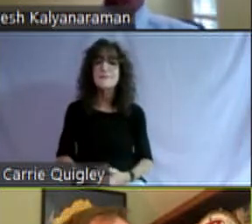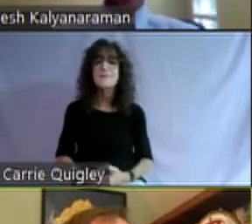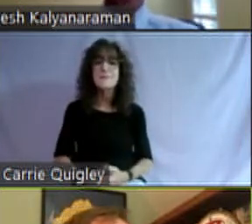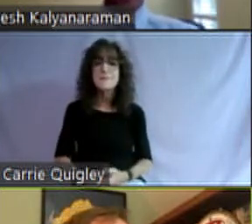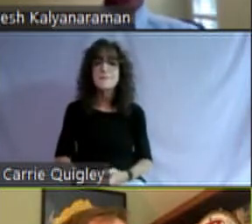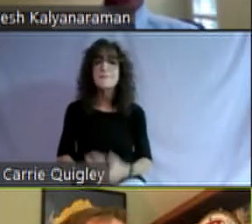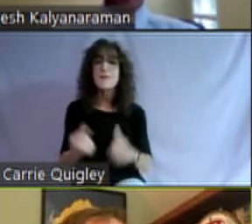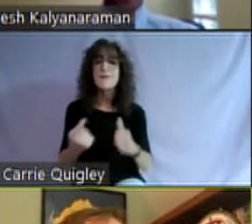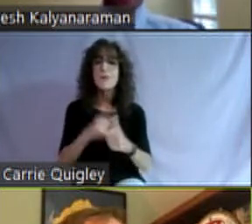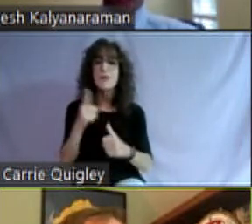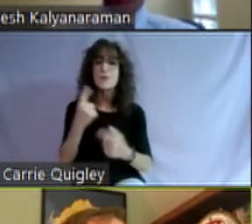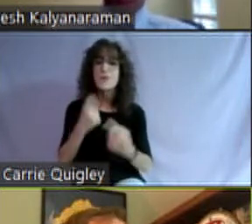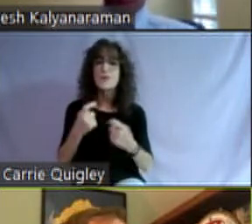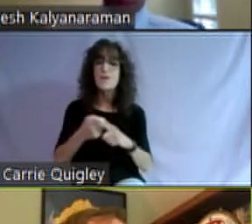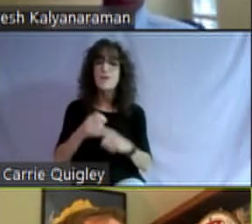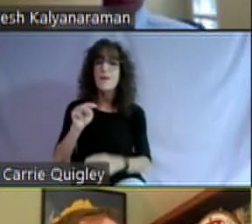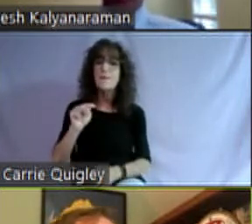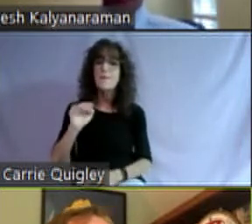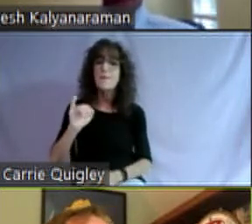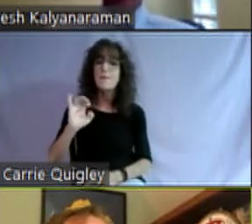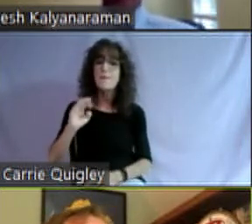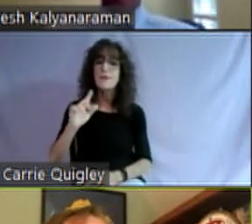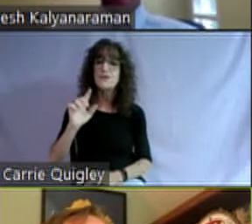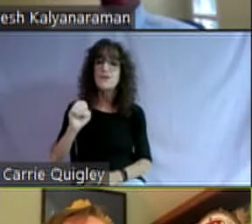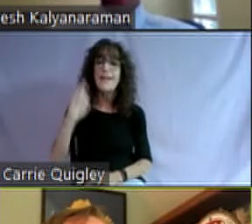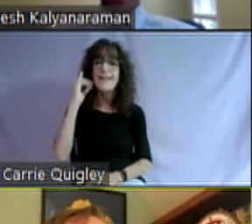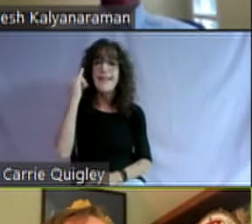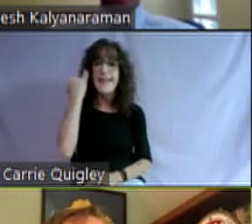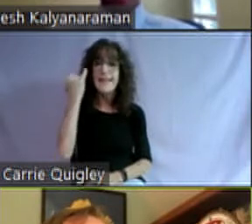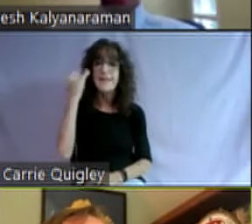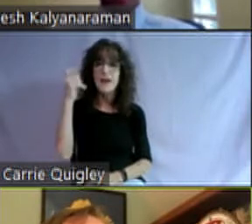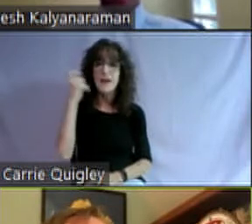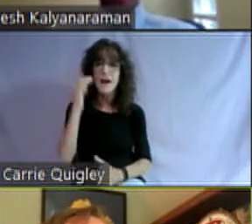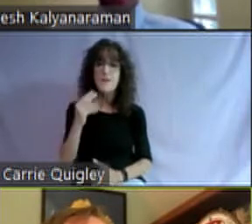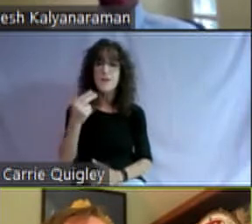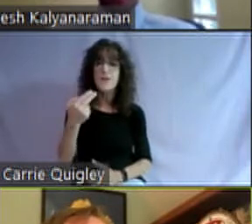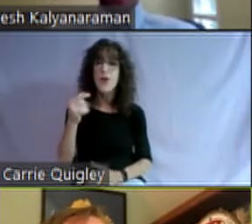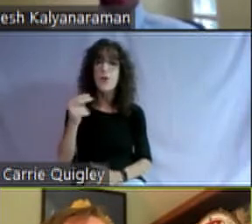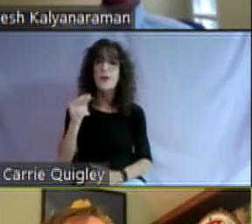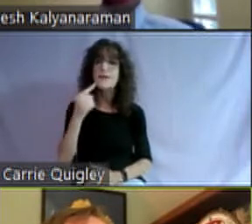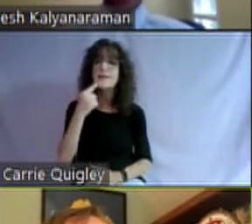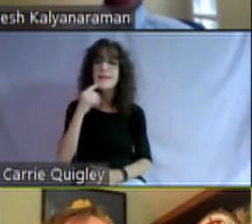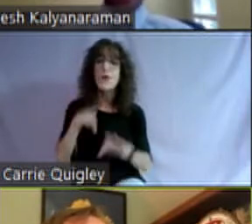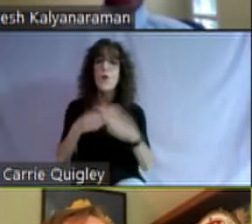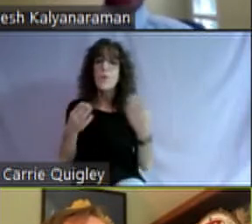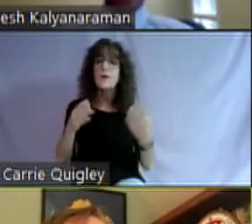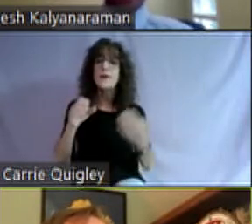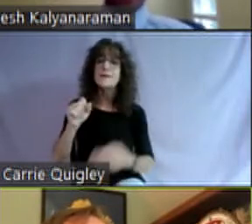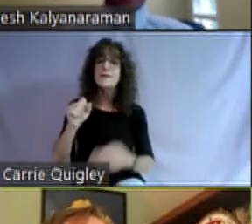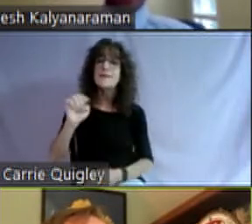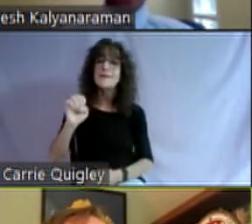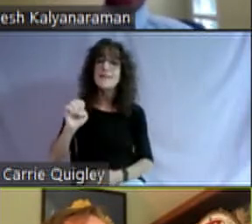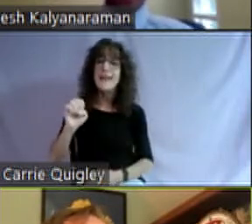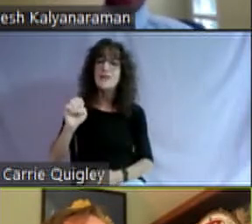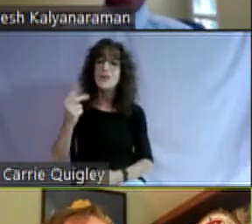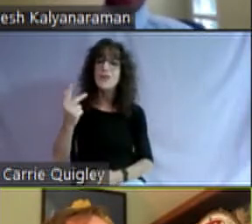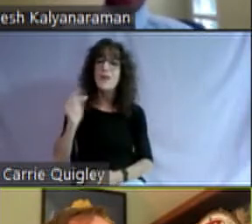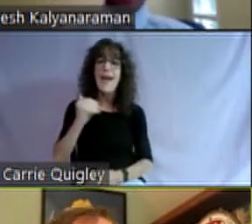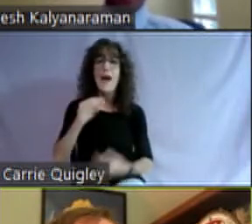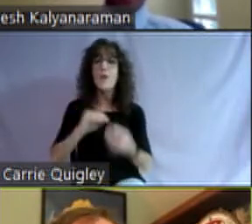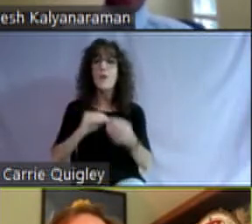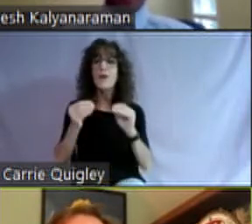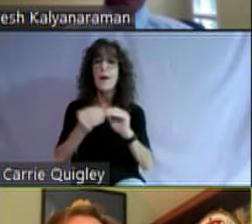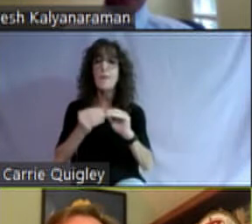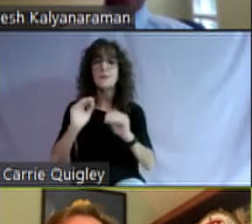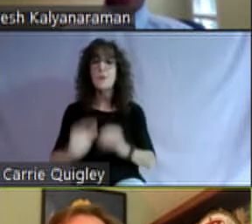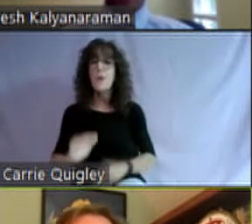First one from Michelle. If Governor Hogan has stated we can open to stage 3, since our numbers are at an all-time